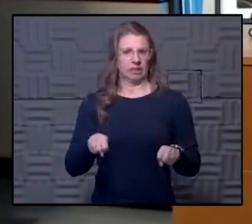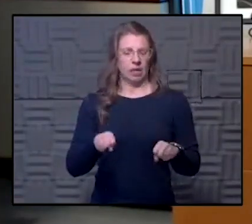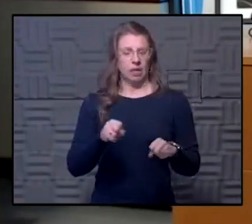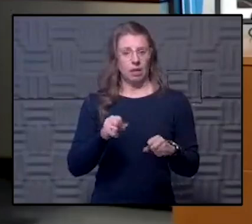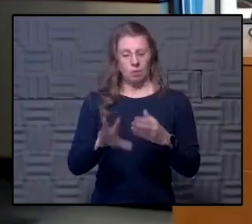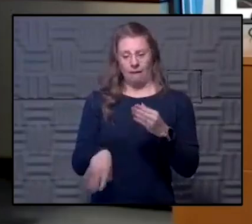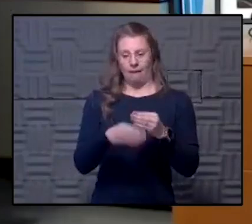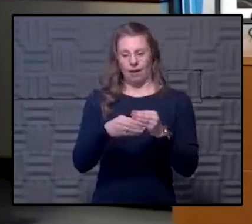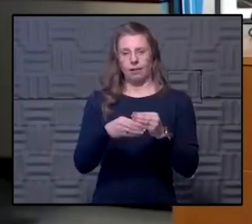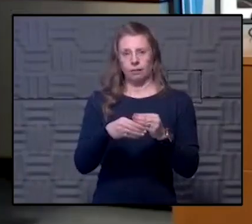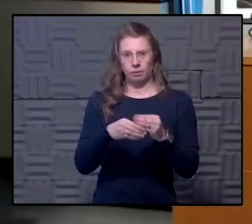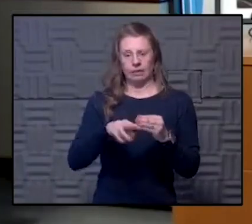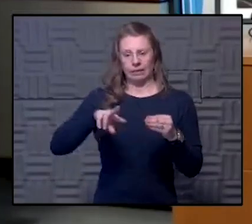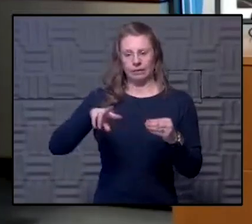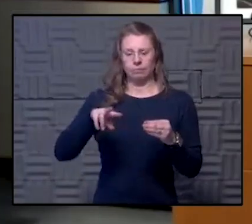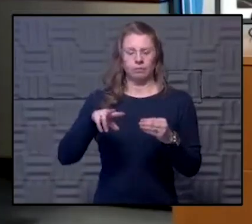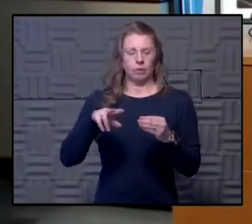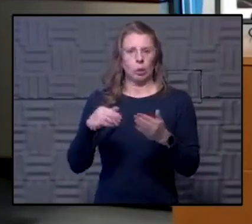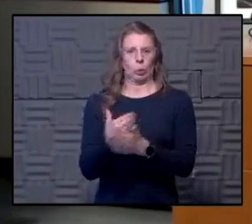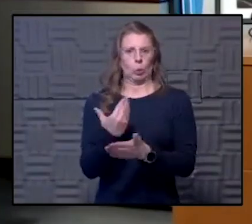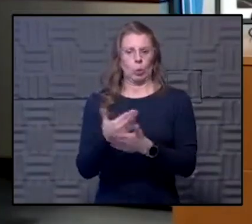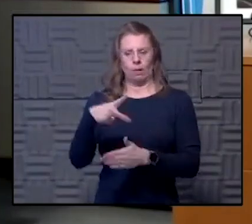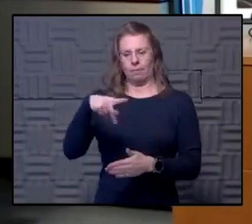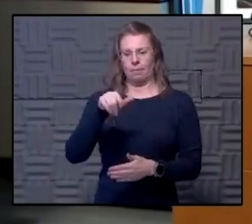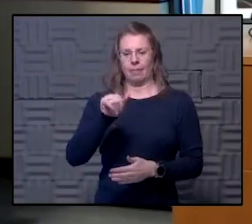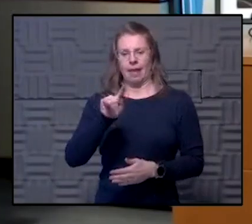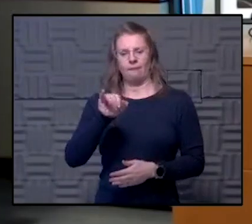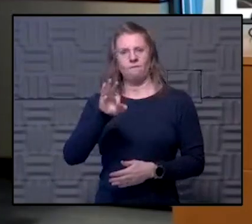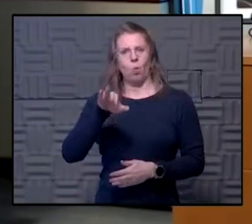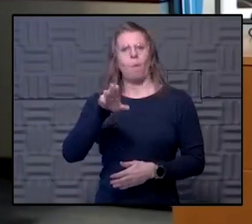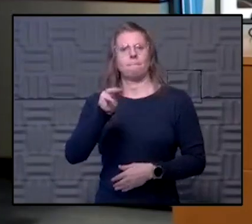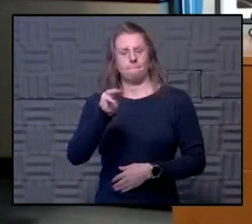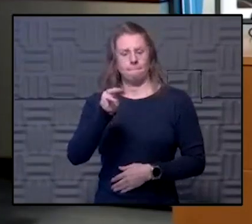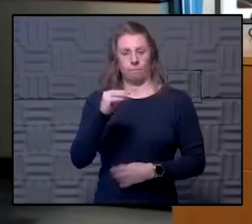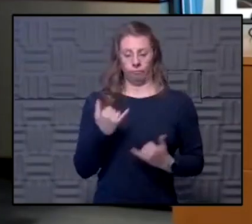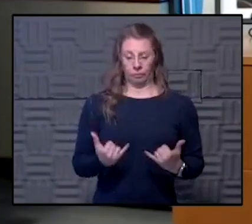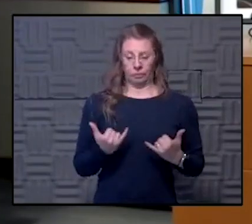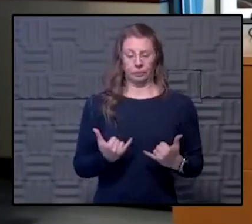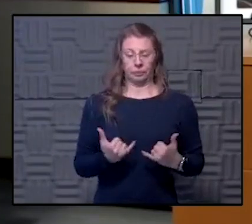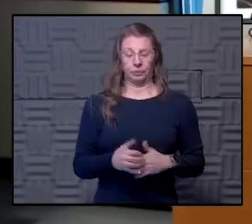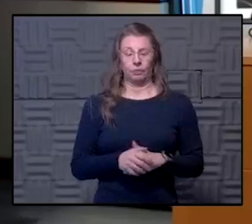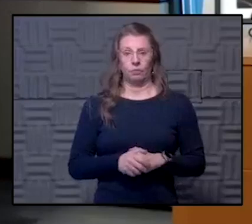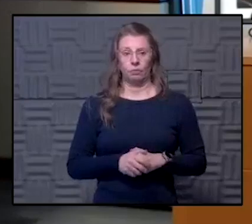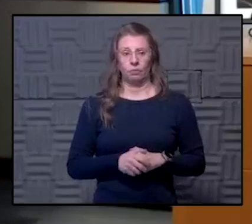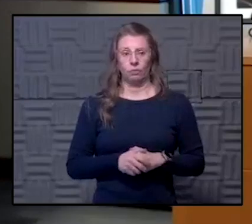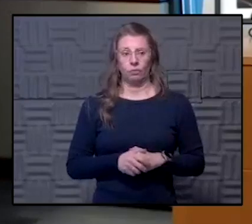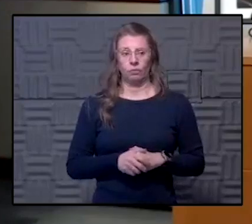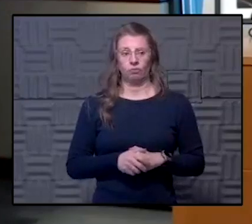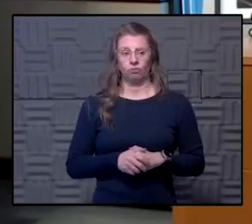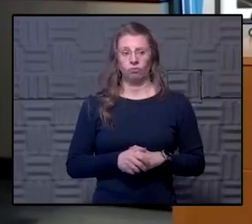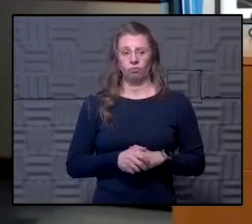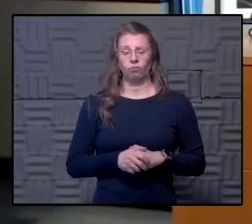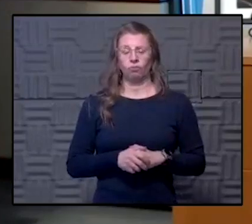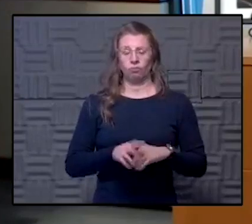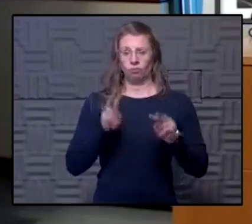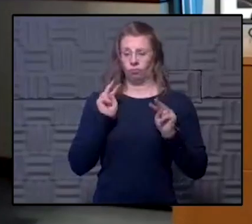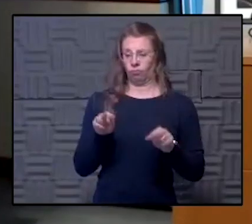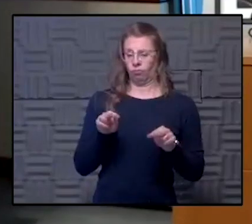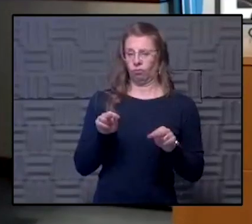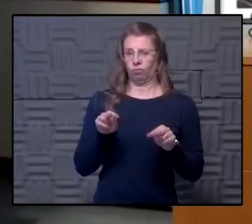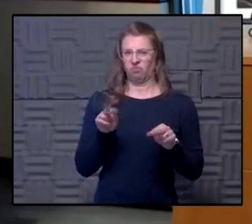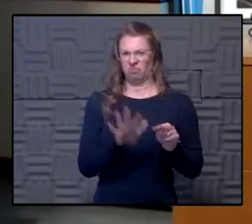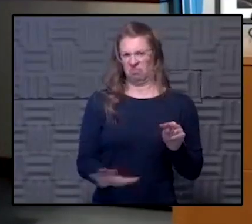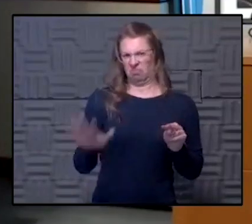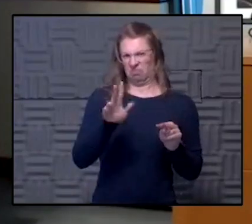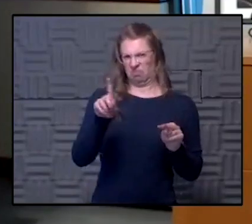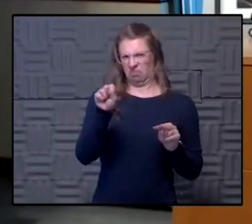adding a whole nother platform. And we're doing, at this current time, on just a surveillance basis from around the state,